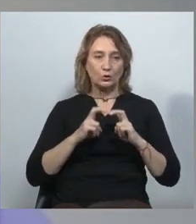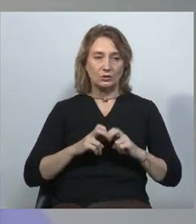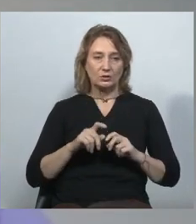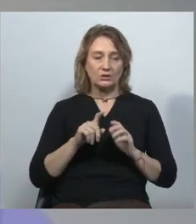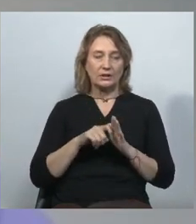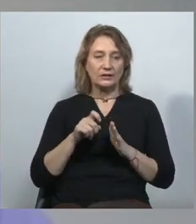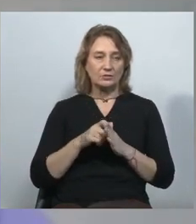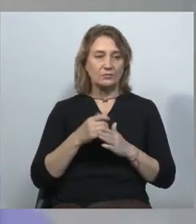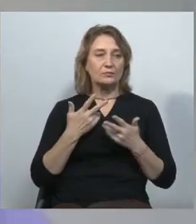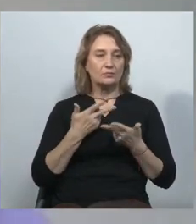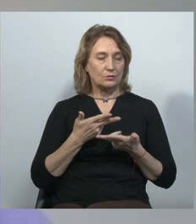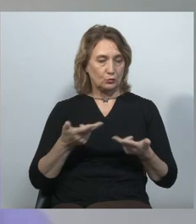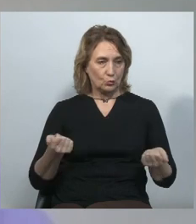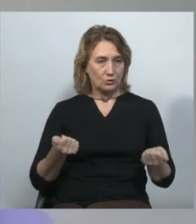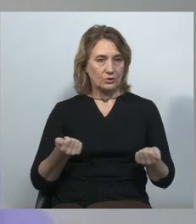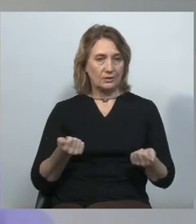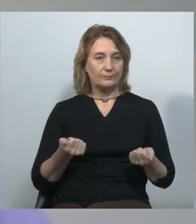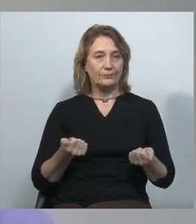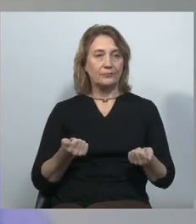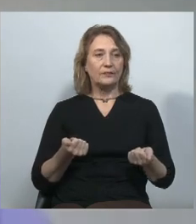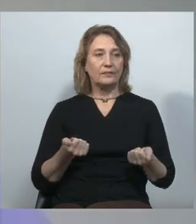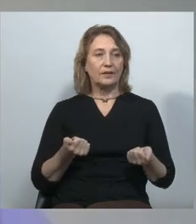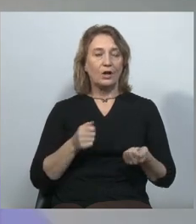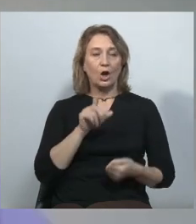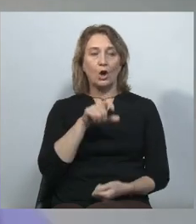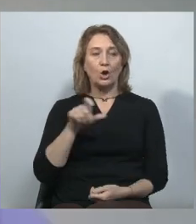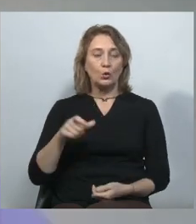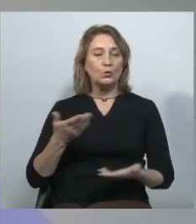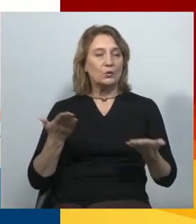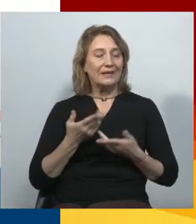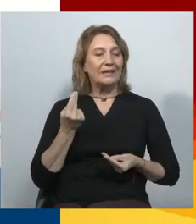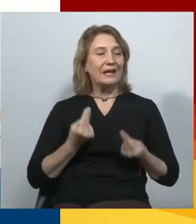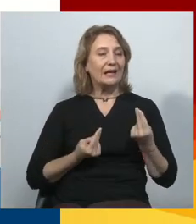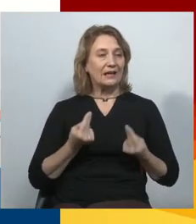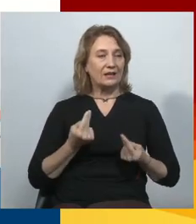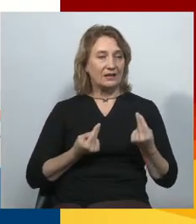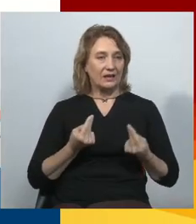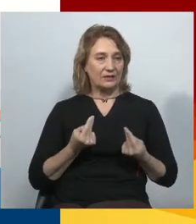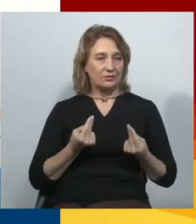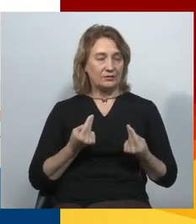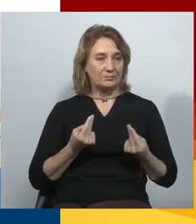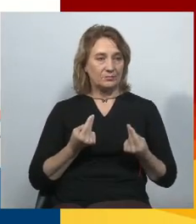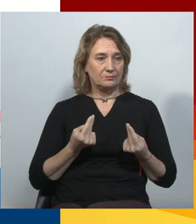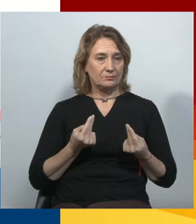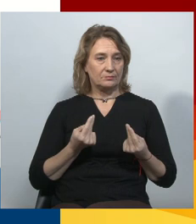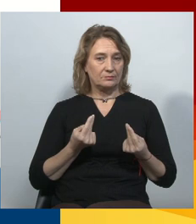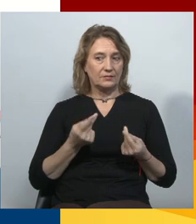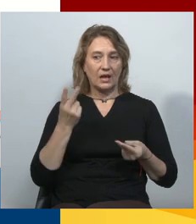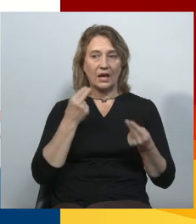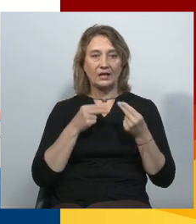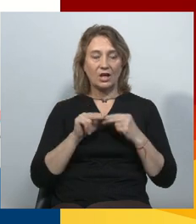The results of our research are the following. People who play this game,